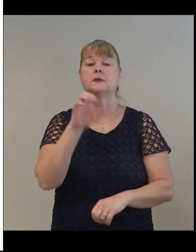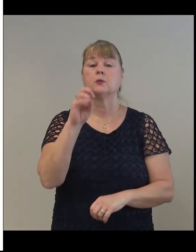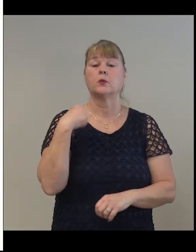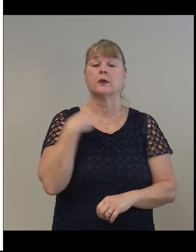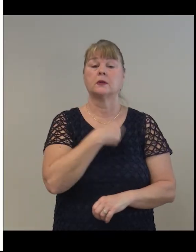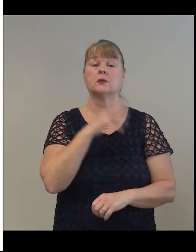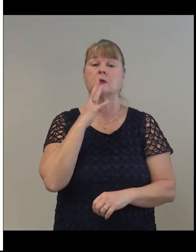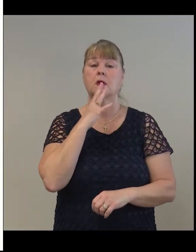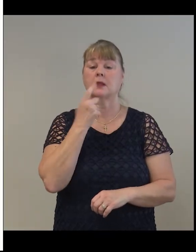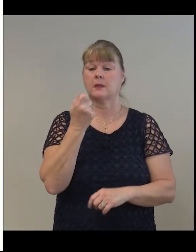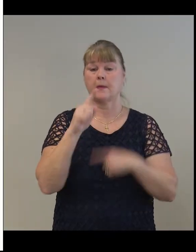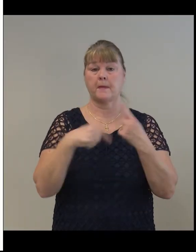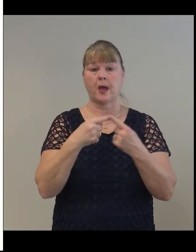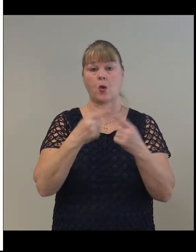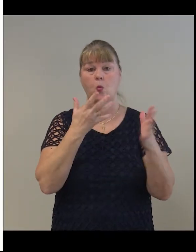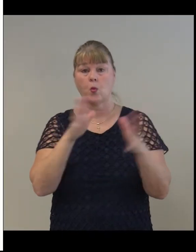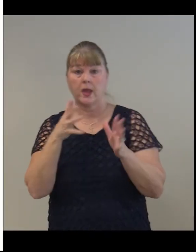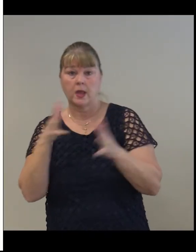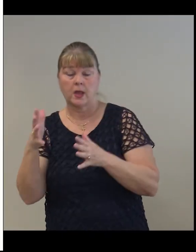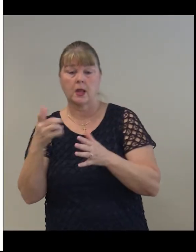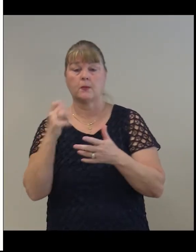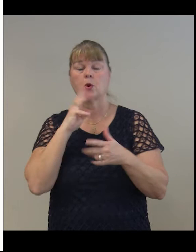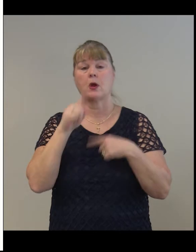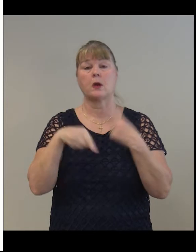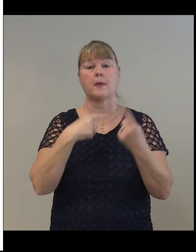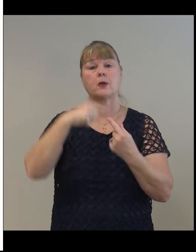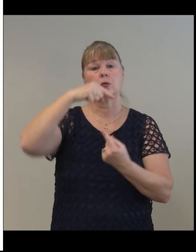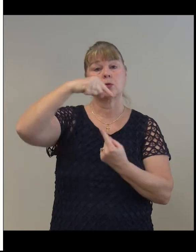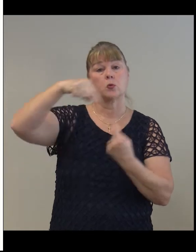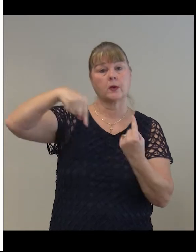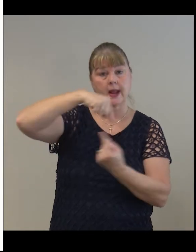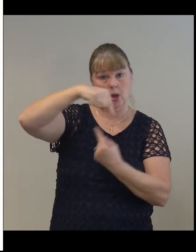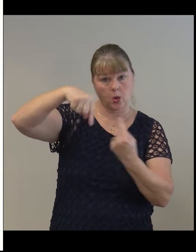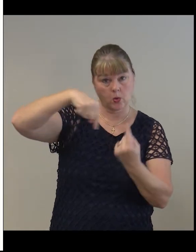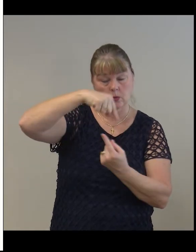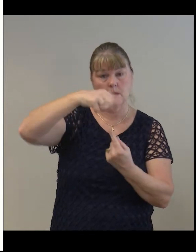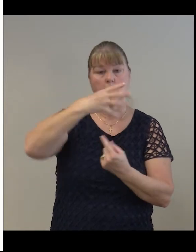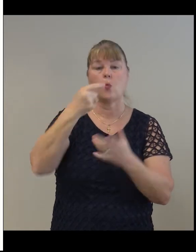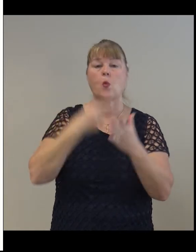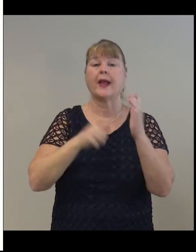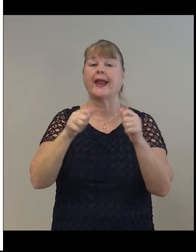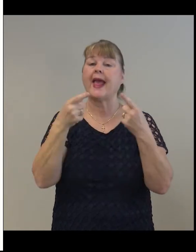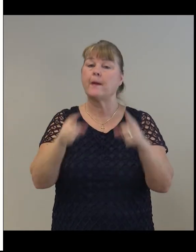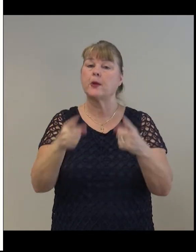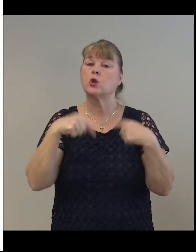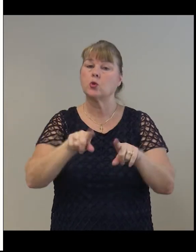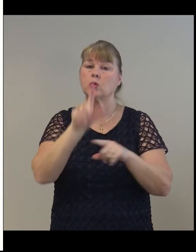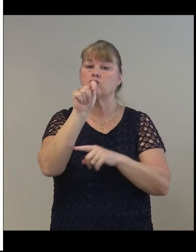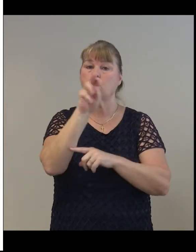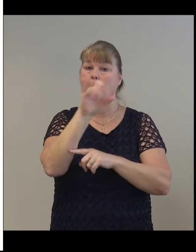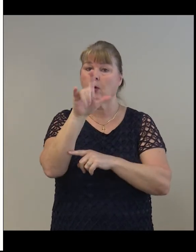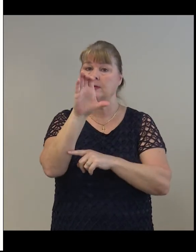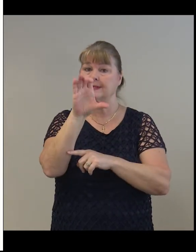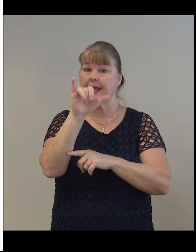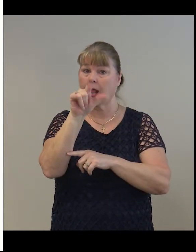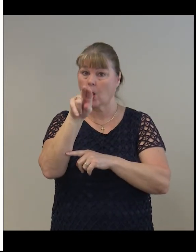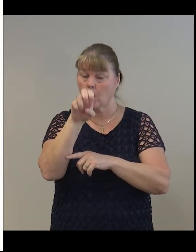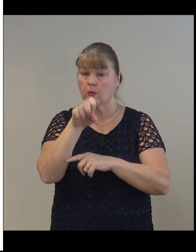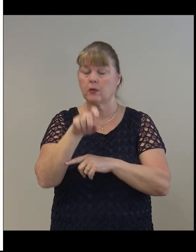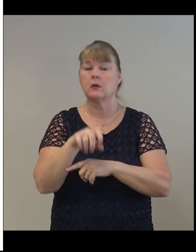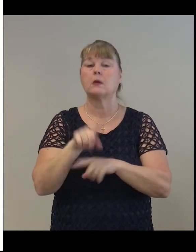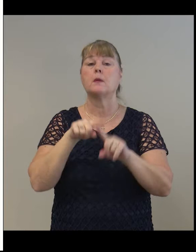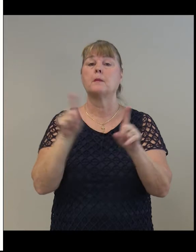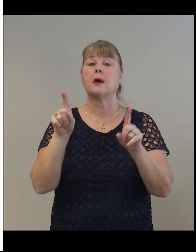So we spent some time talking about wind. We spent time talking about tornadoes and what can happen during a tropical cyclone.